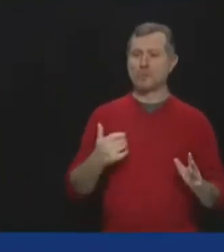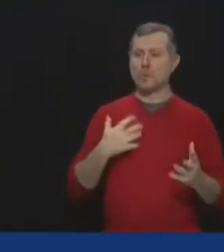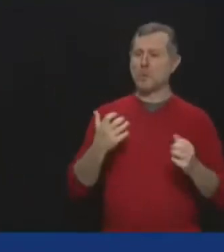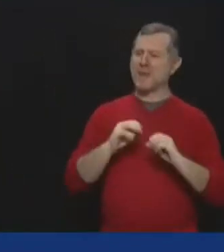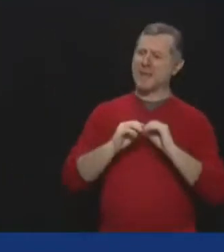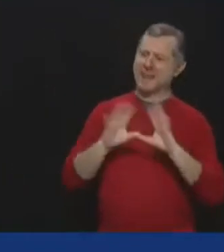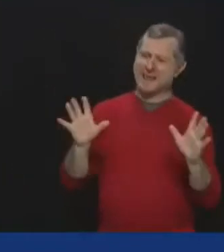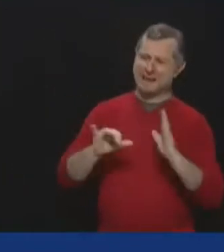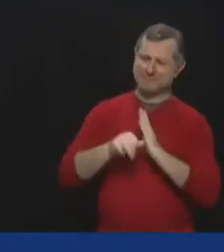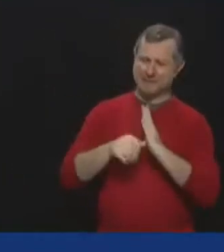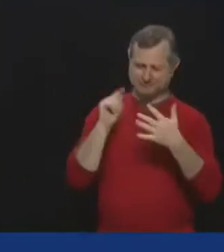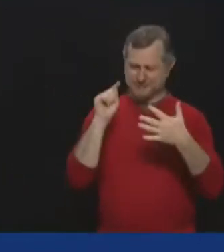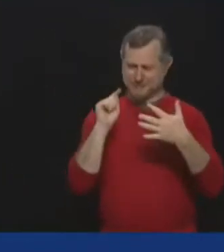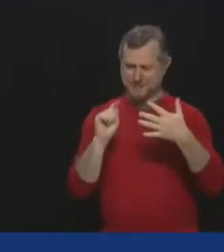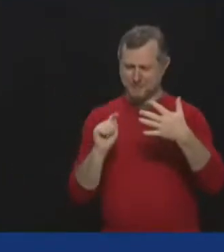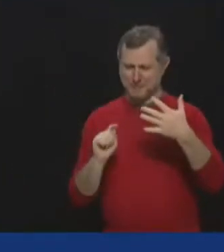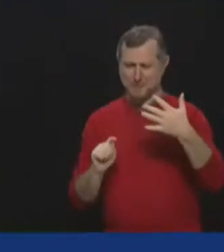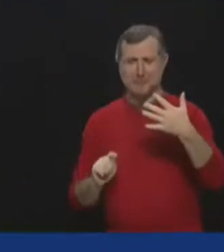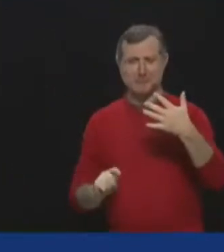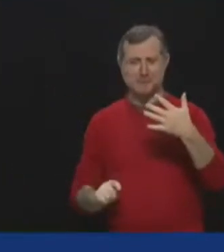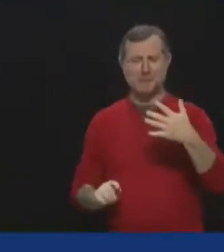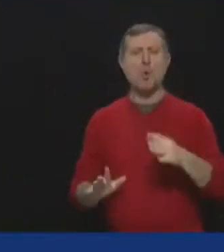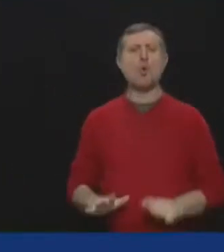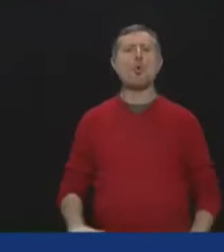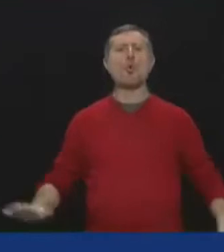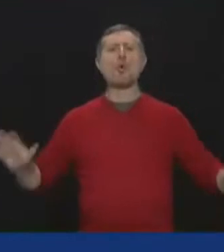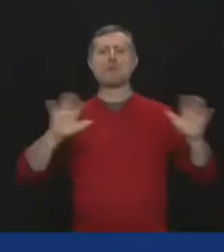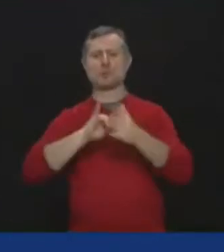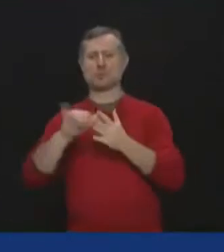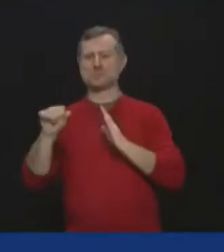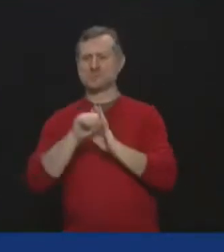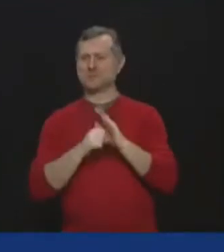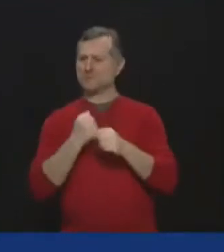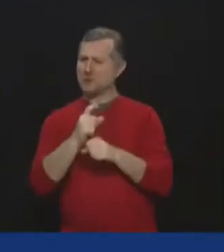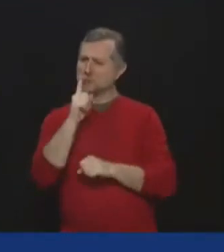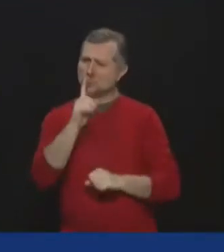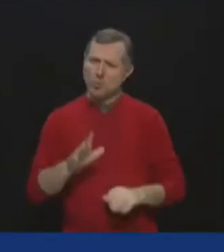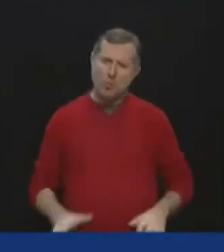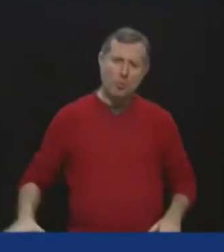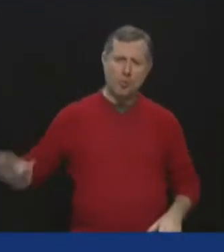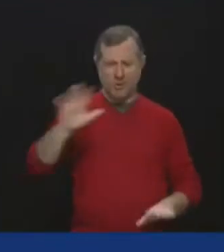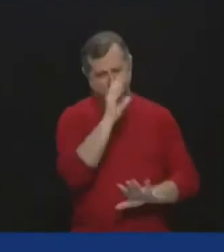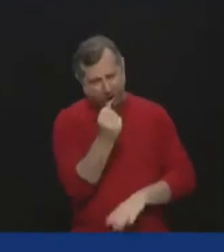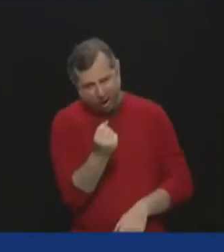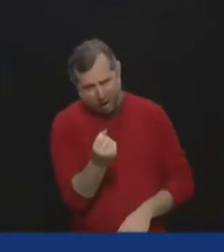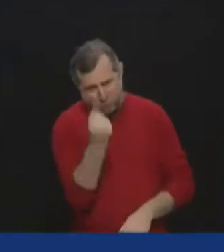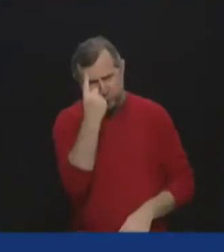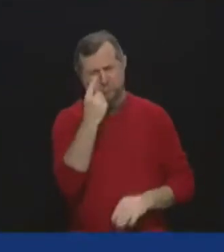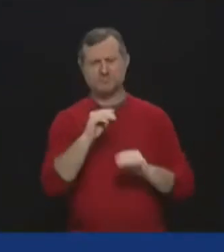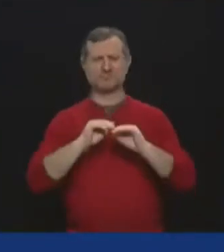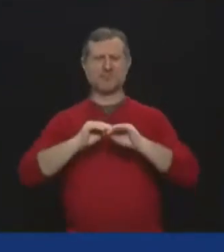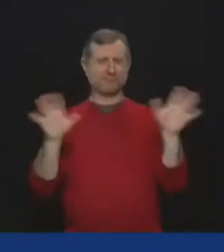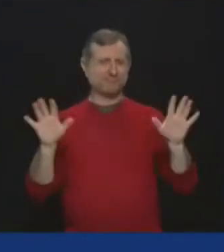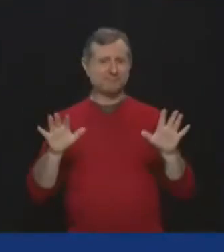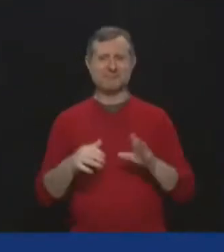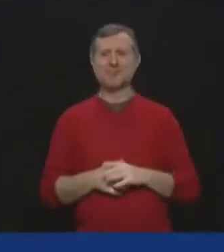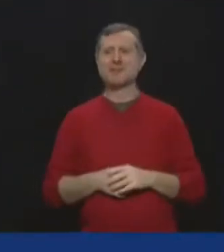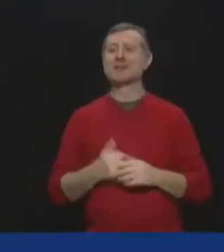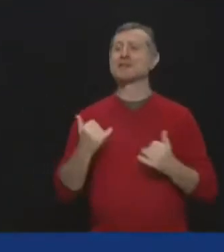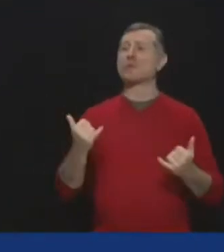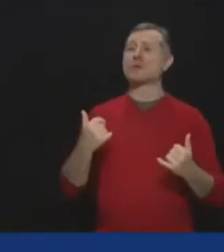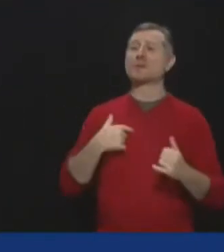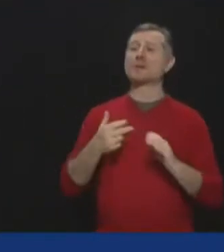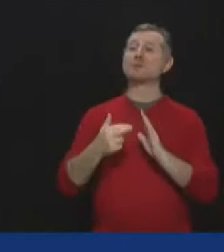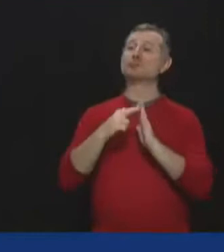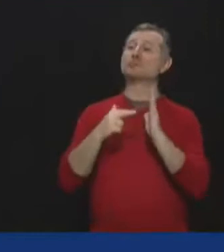every corner of our state government, there's clarity, there's transparency. So we are looking at the regulations and making